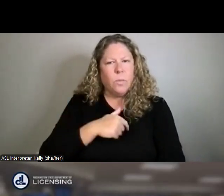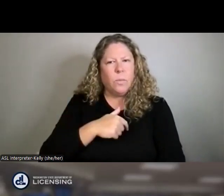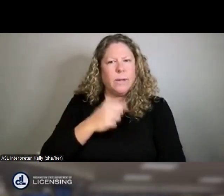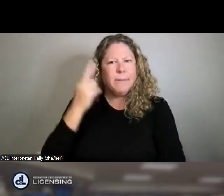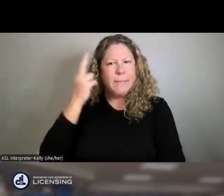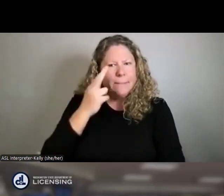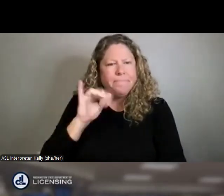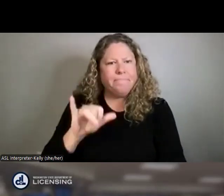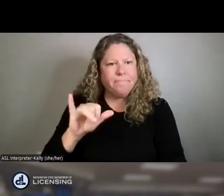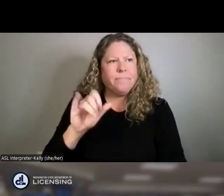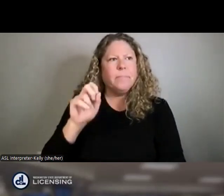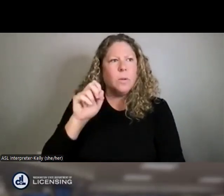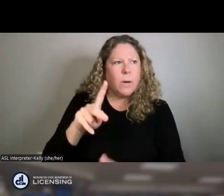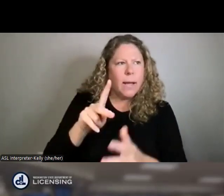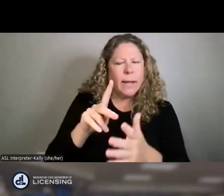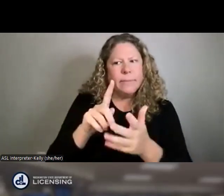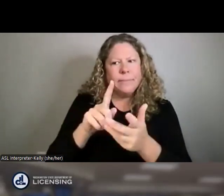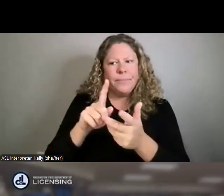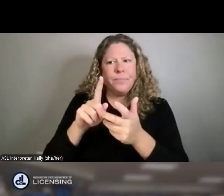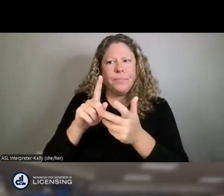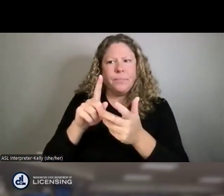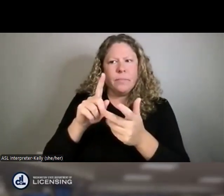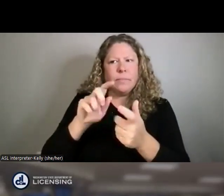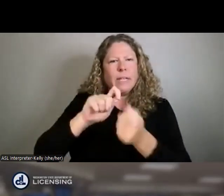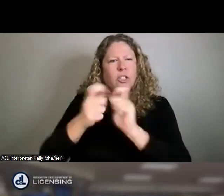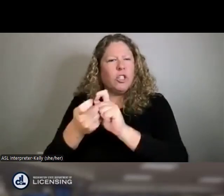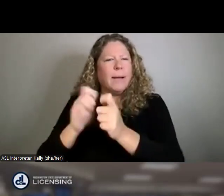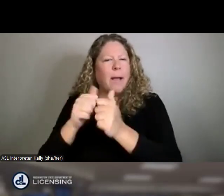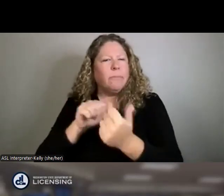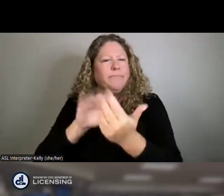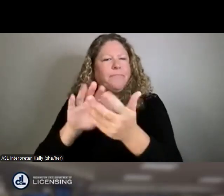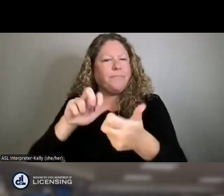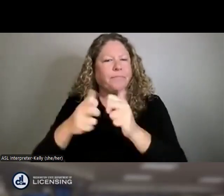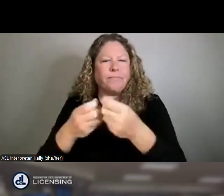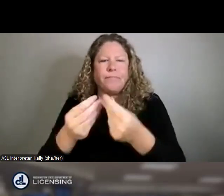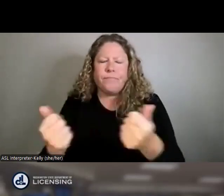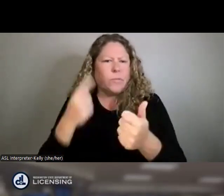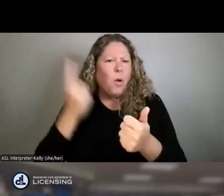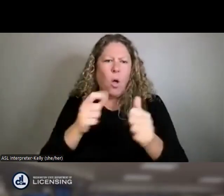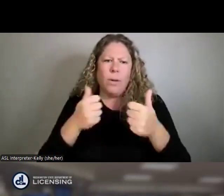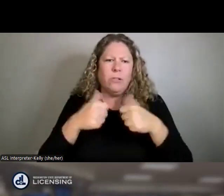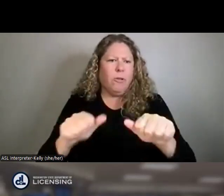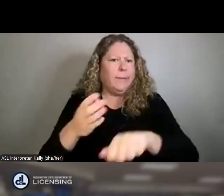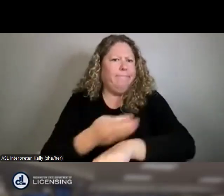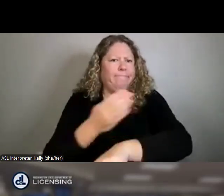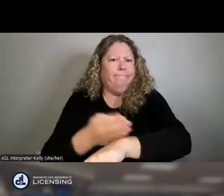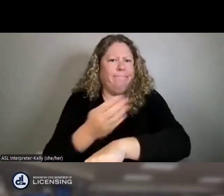the way that we approach problem solving. So we're constantly making improvements to the system.